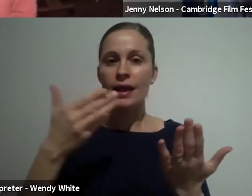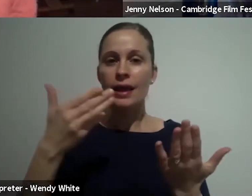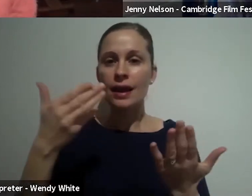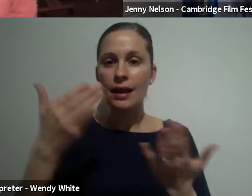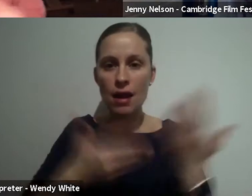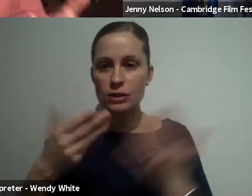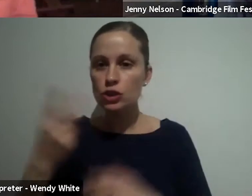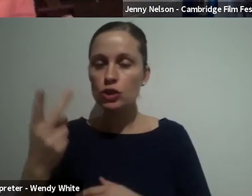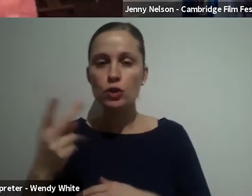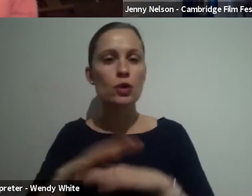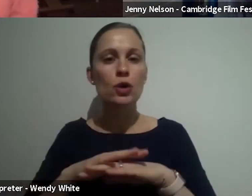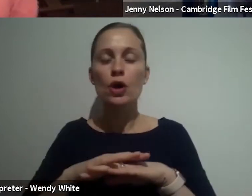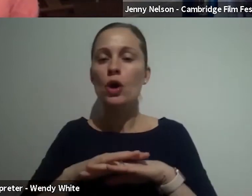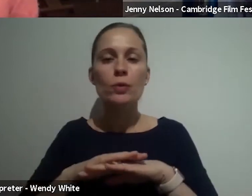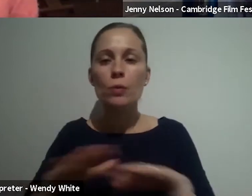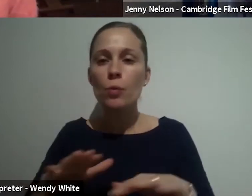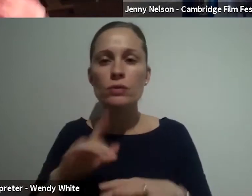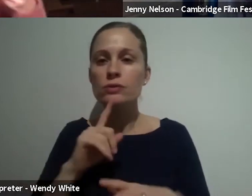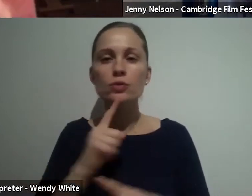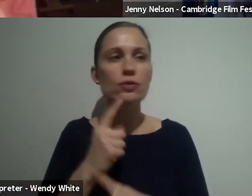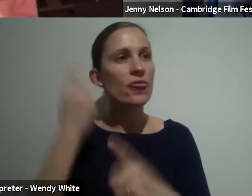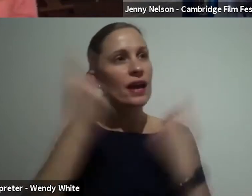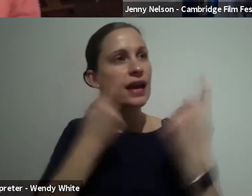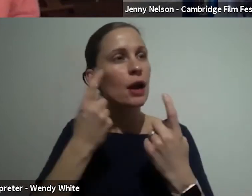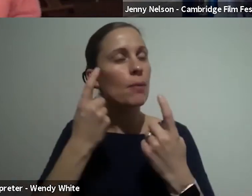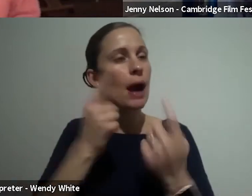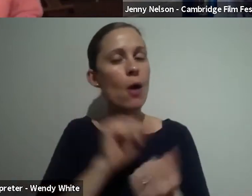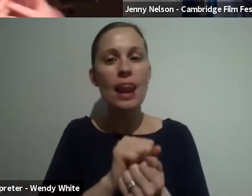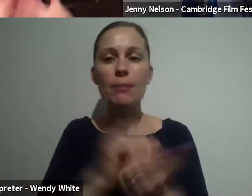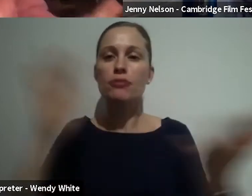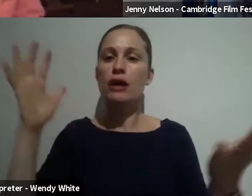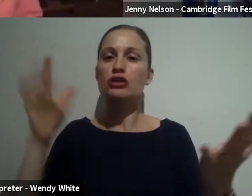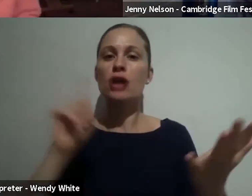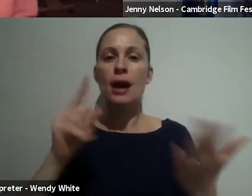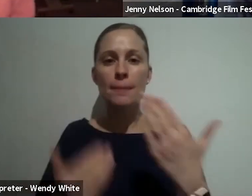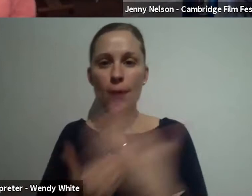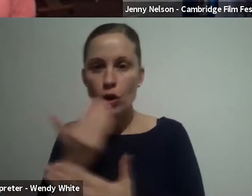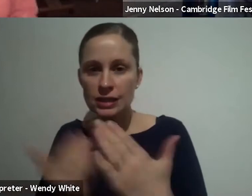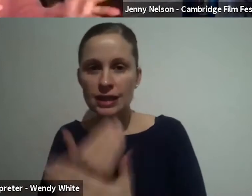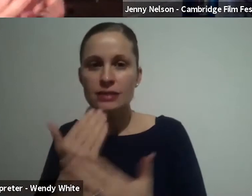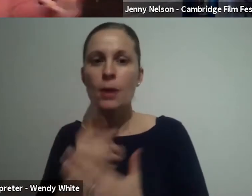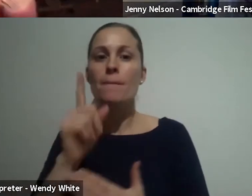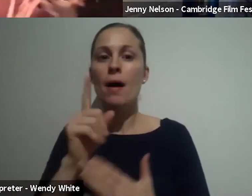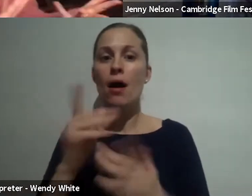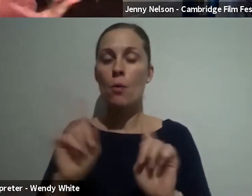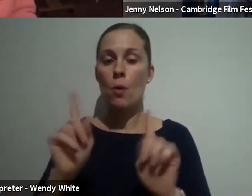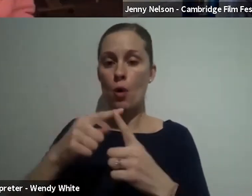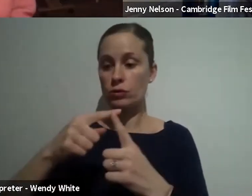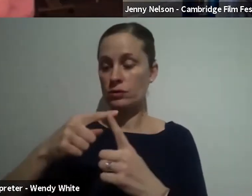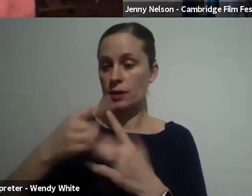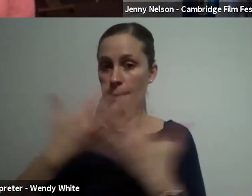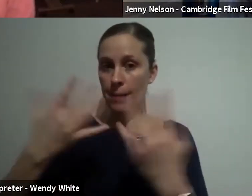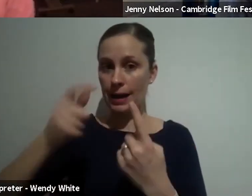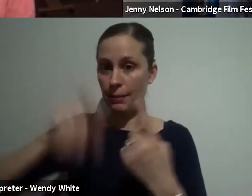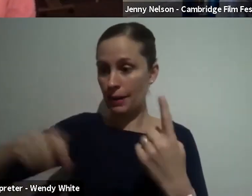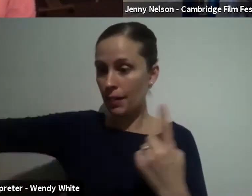liberation and about modernity. What I lived, and also what many people of my